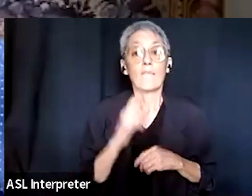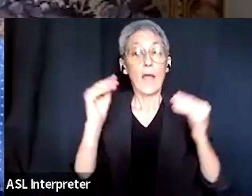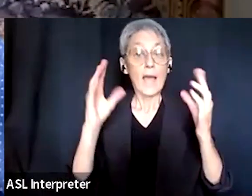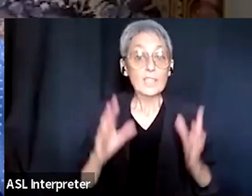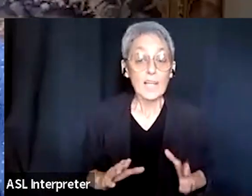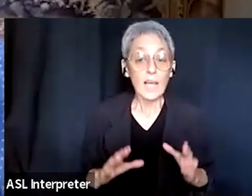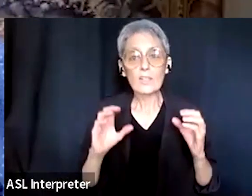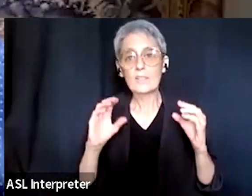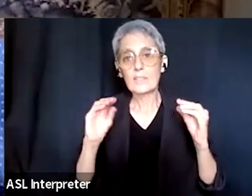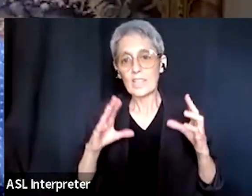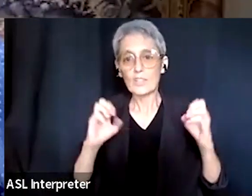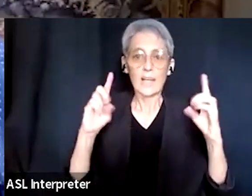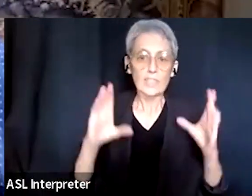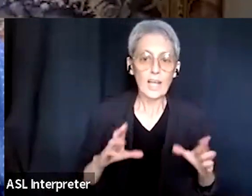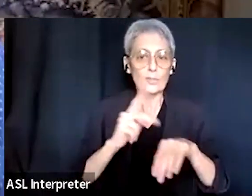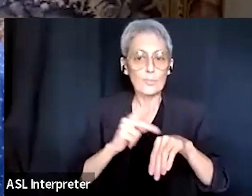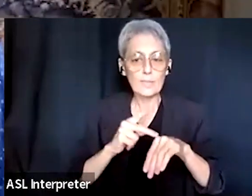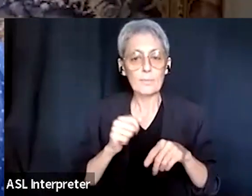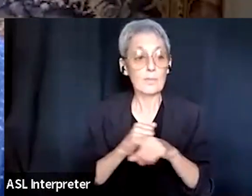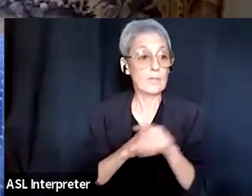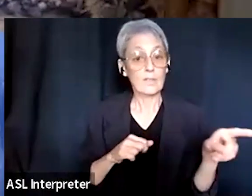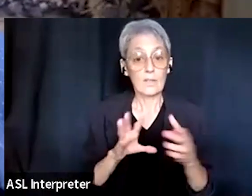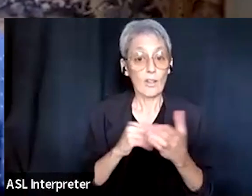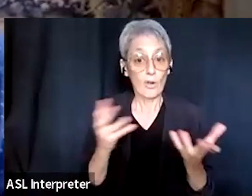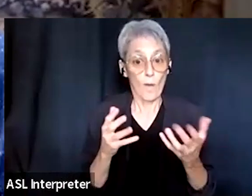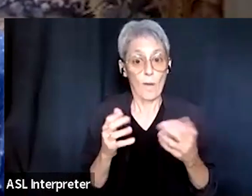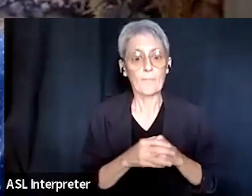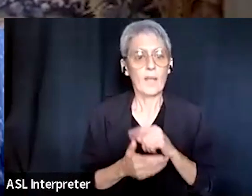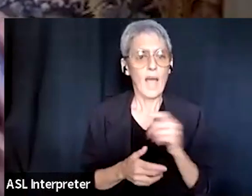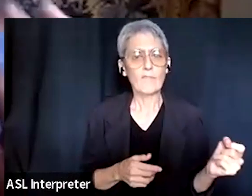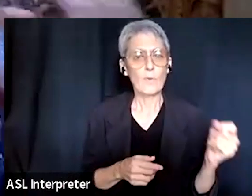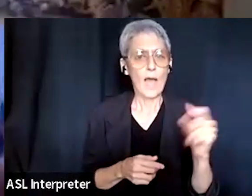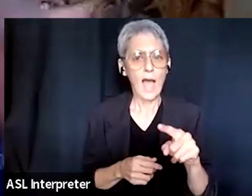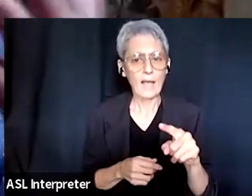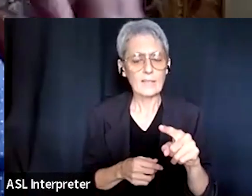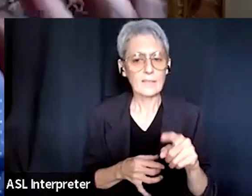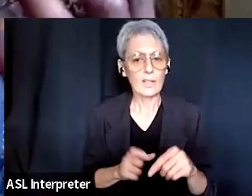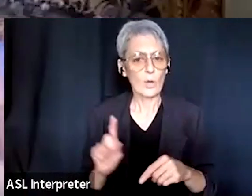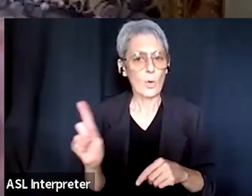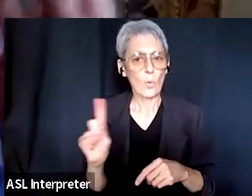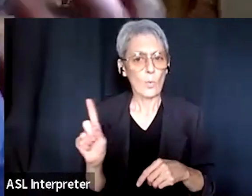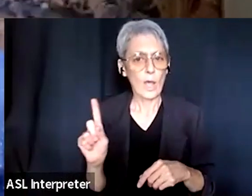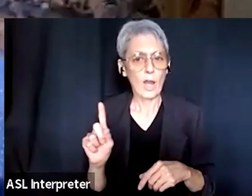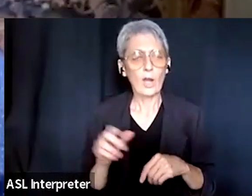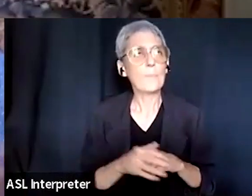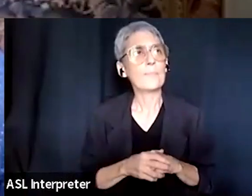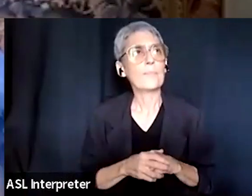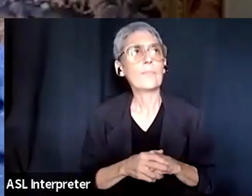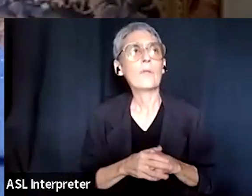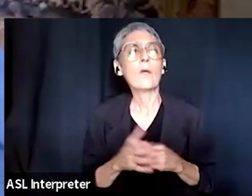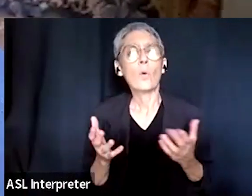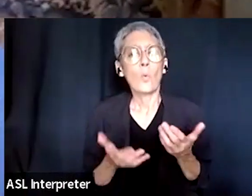principals is to ask the question, where are we? What's the evidence that's